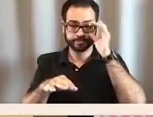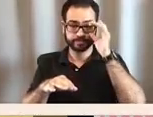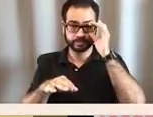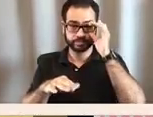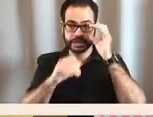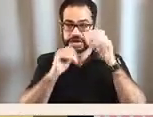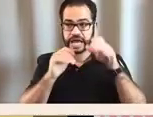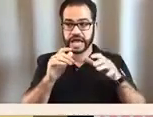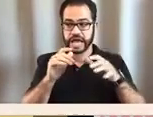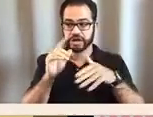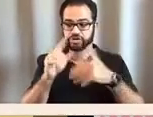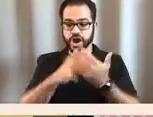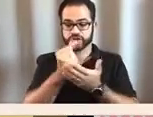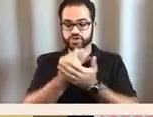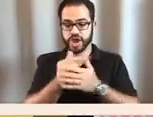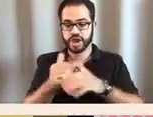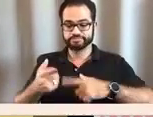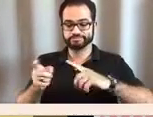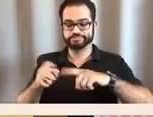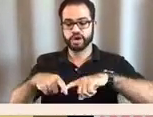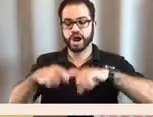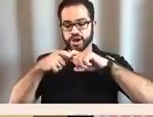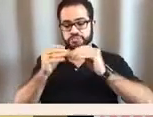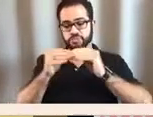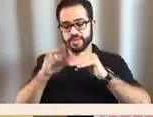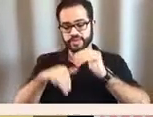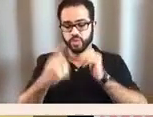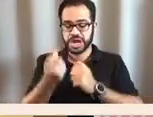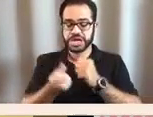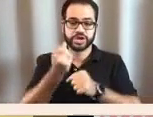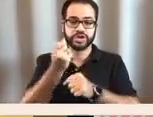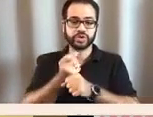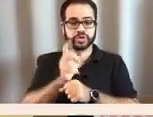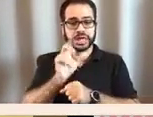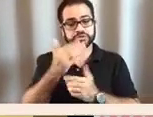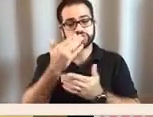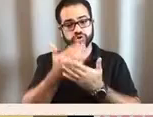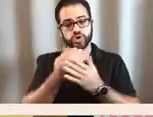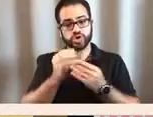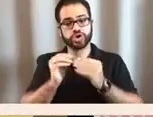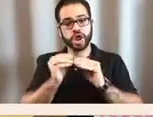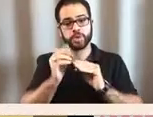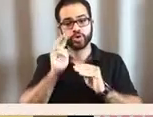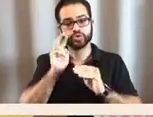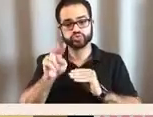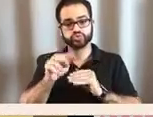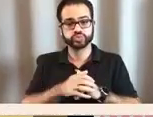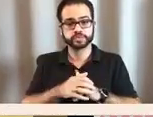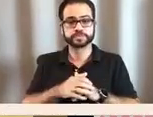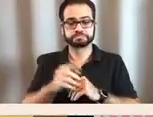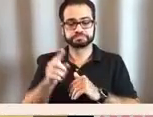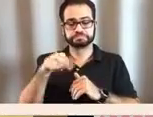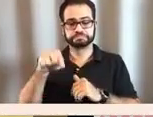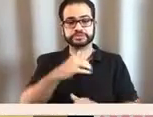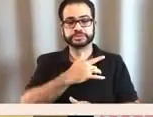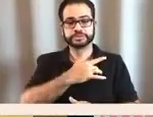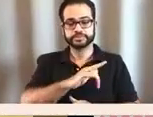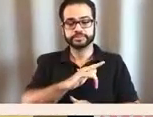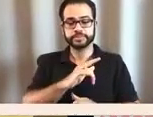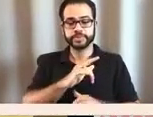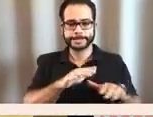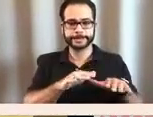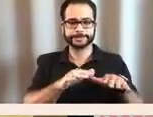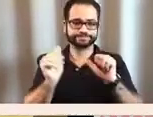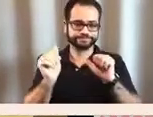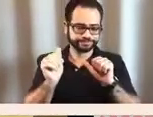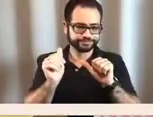out more than 1 year. So that's a nice number to look at. They are typically exiting K through